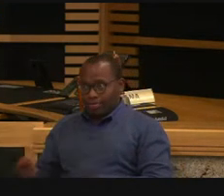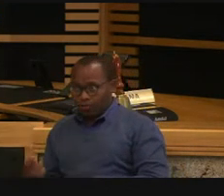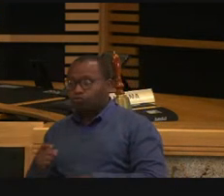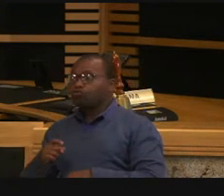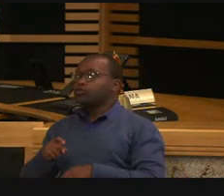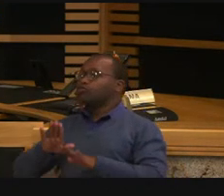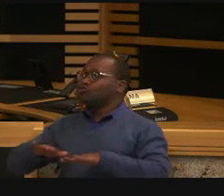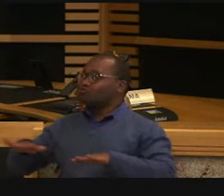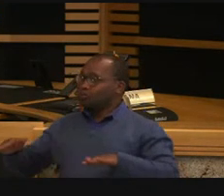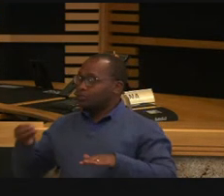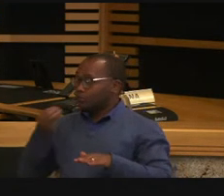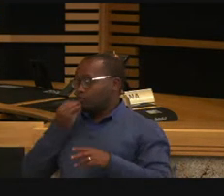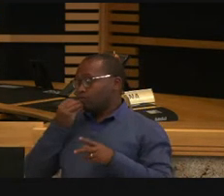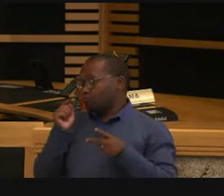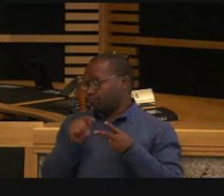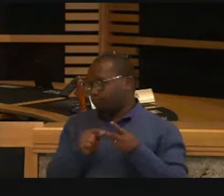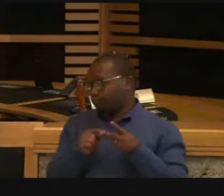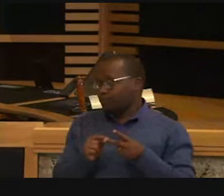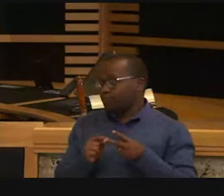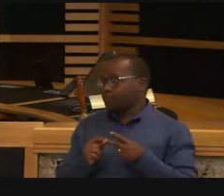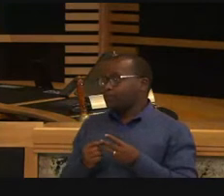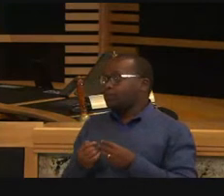9,691. In 2021, we were